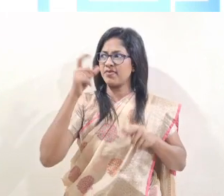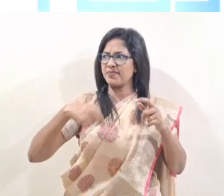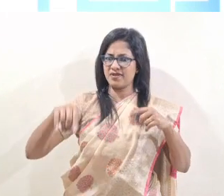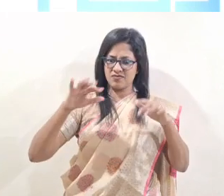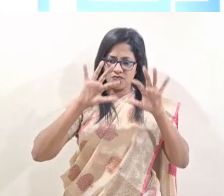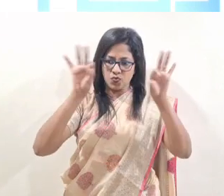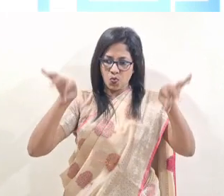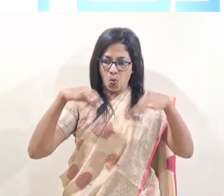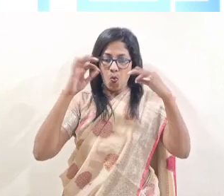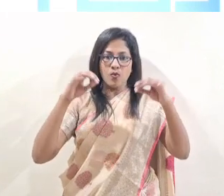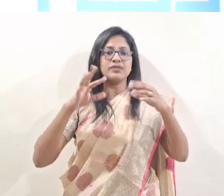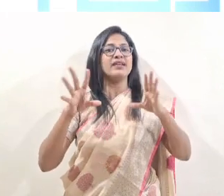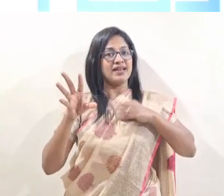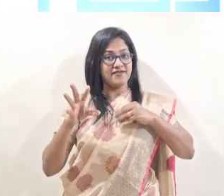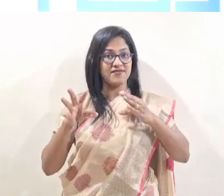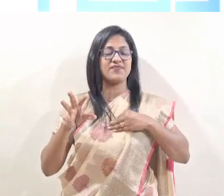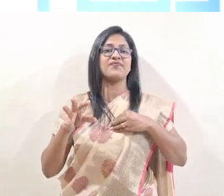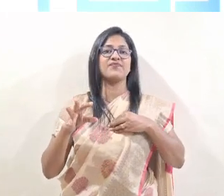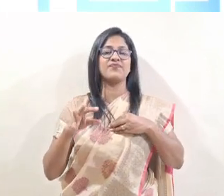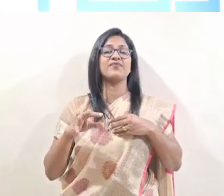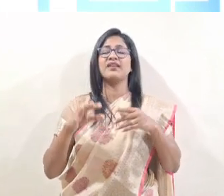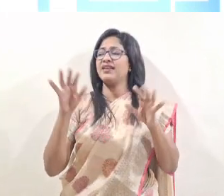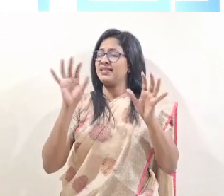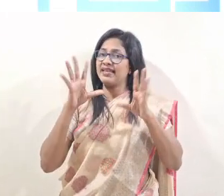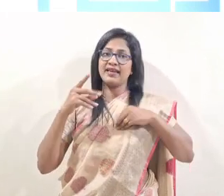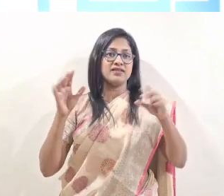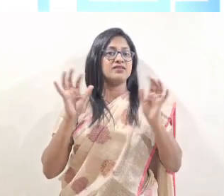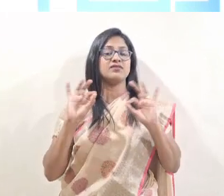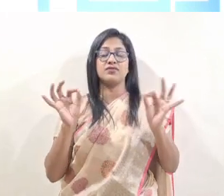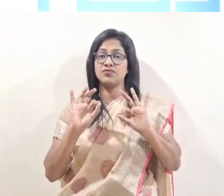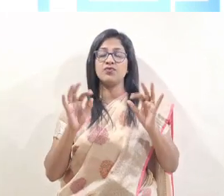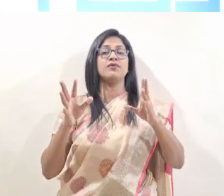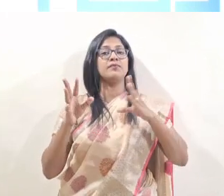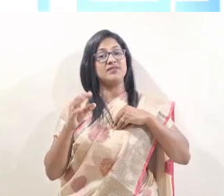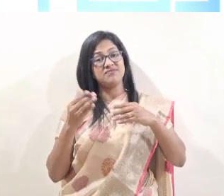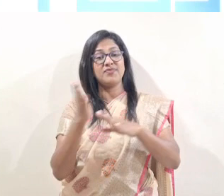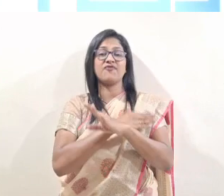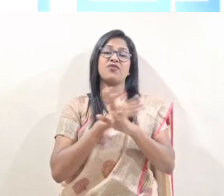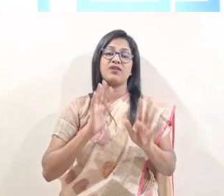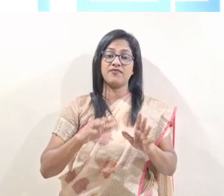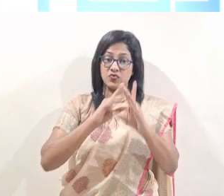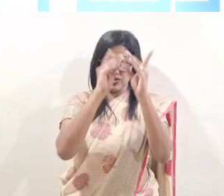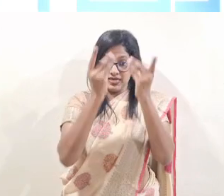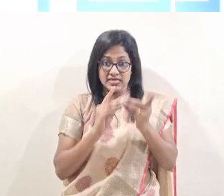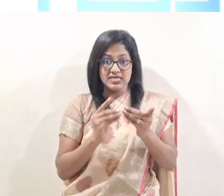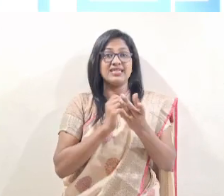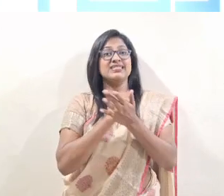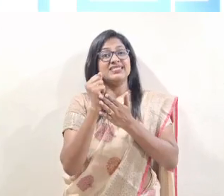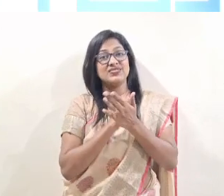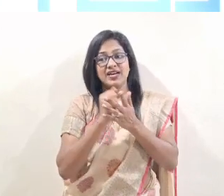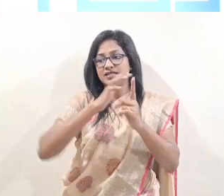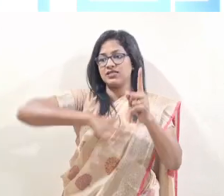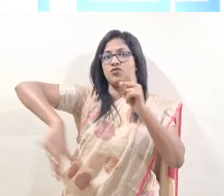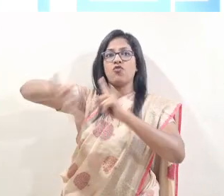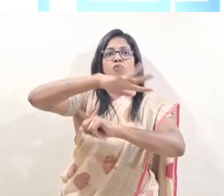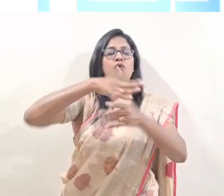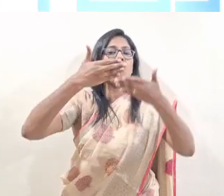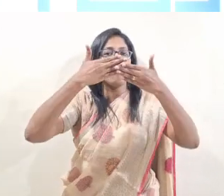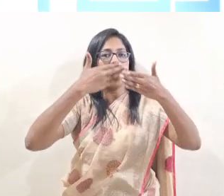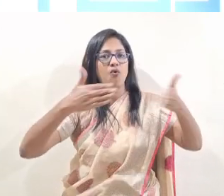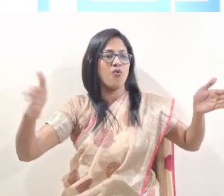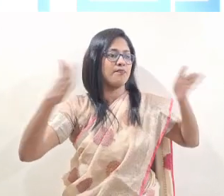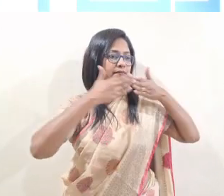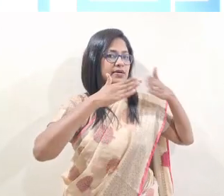and it scares you even before it is scary. So while designing, we try to keep the ambience